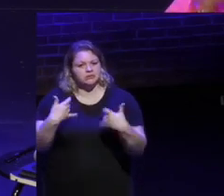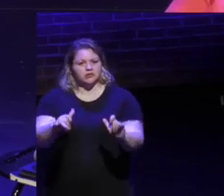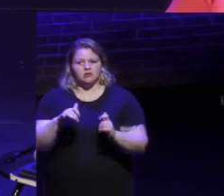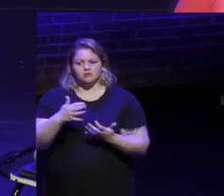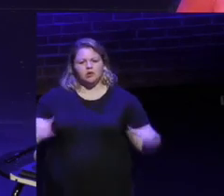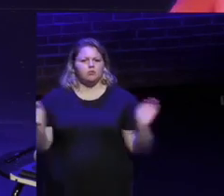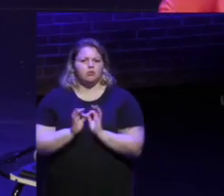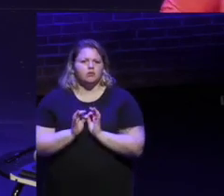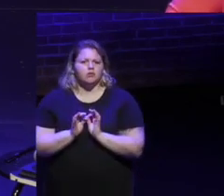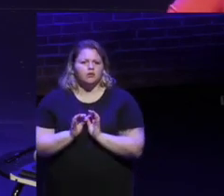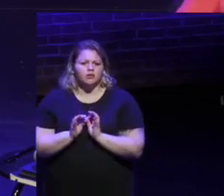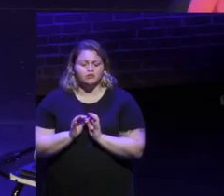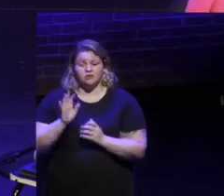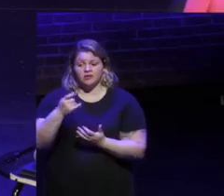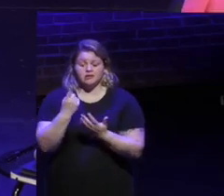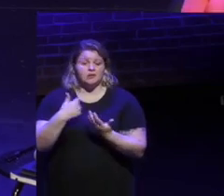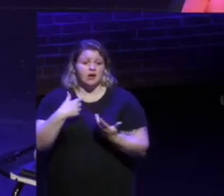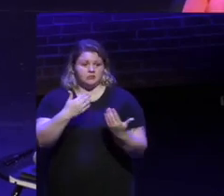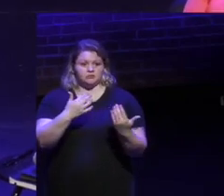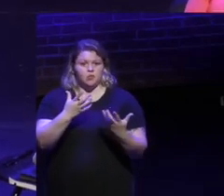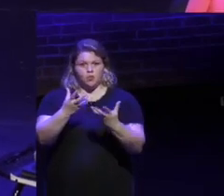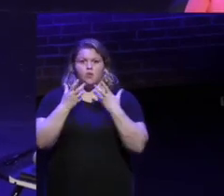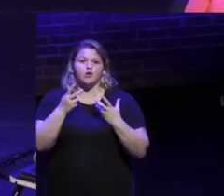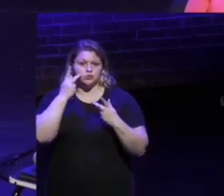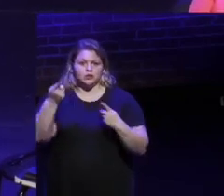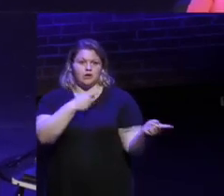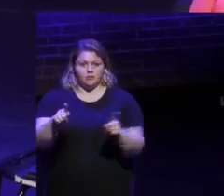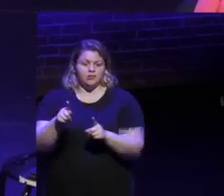state, something as Lieutenant Governor I'd really want to take on.